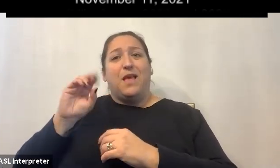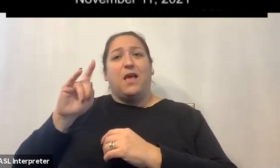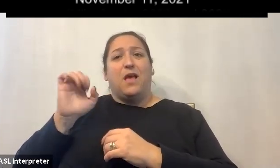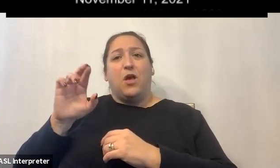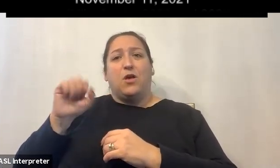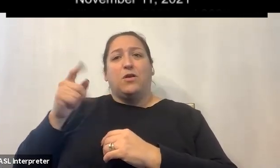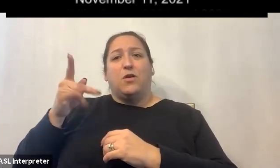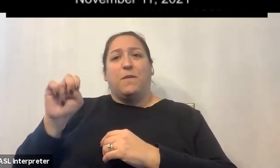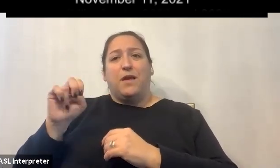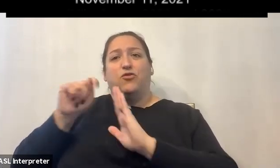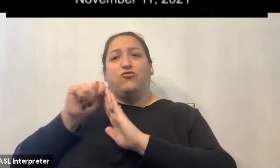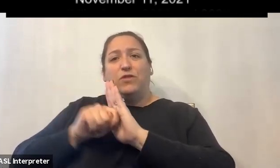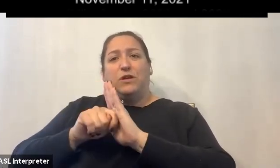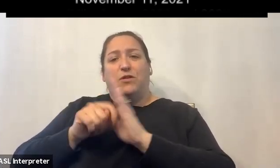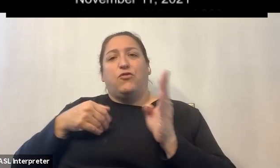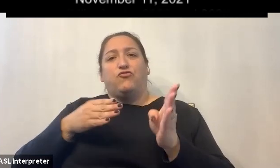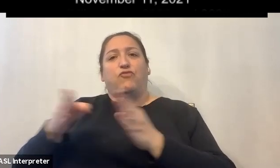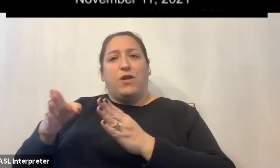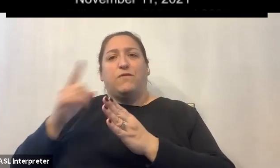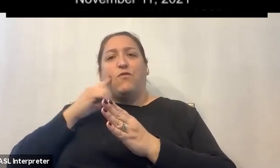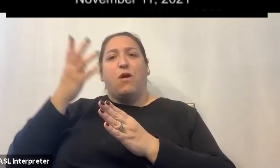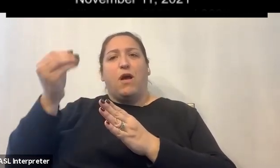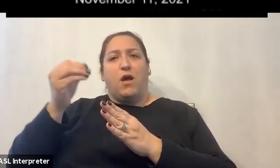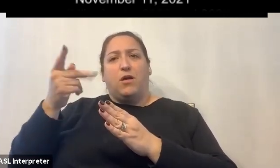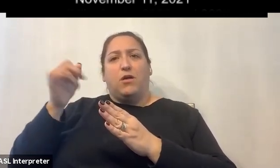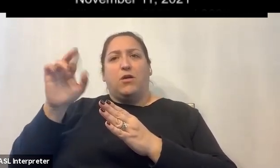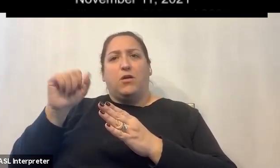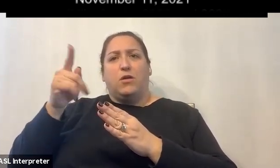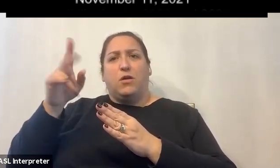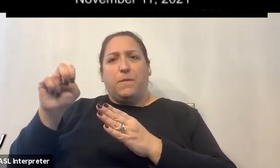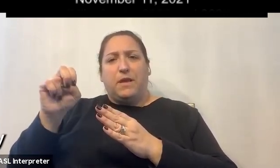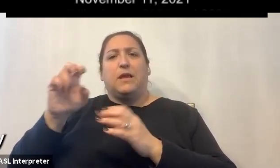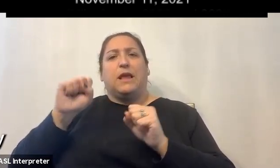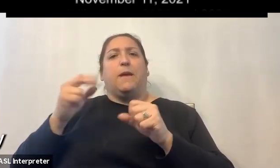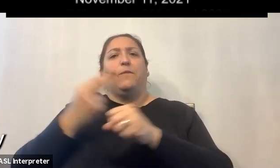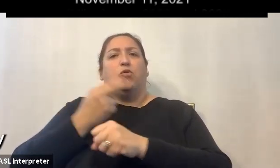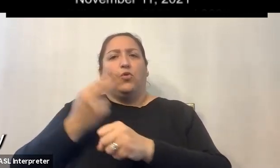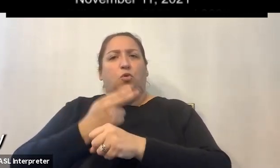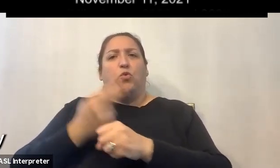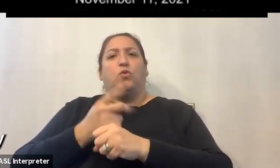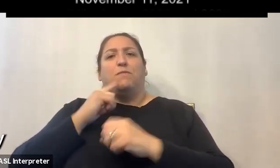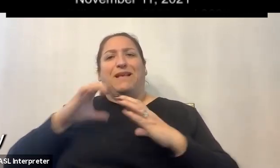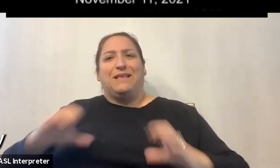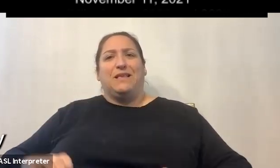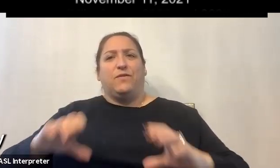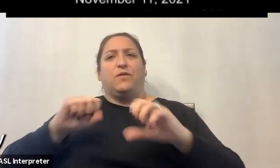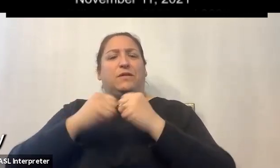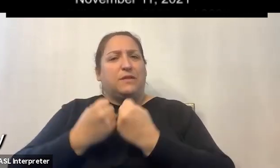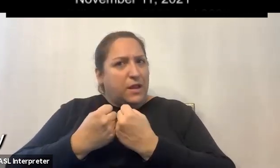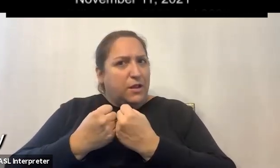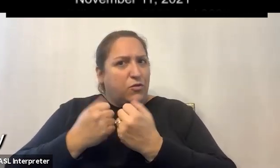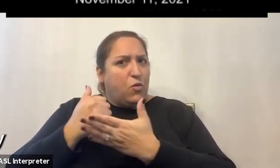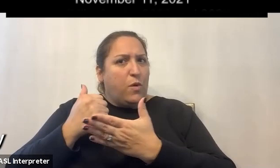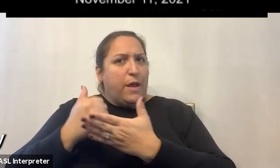treaties as strategies for outer space can also be used practically by civil society actors to help